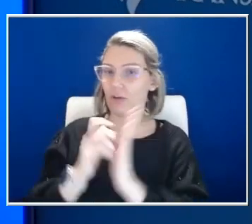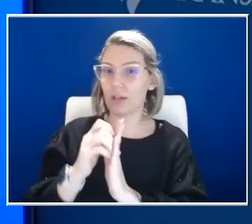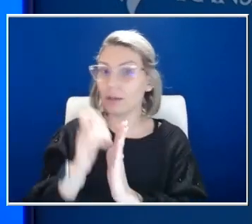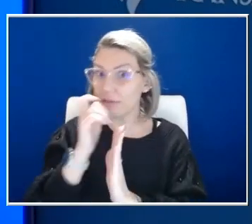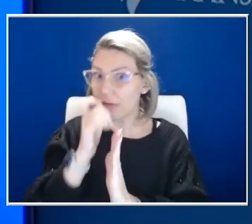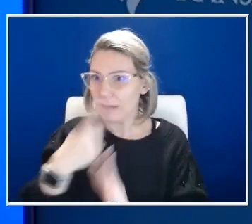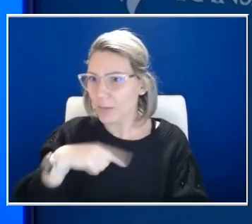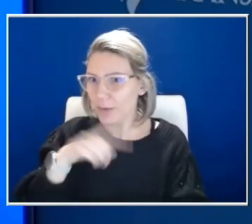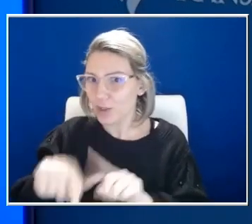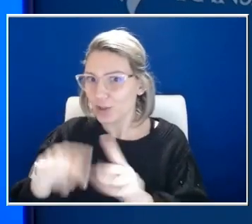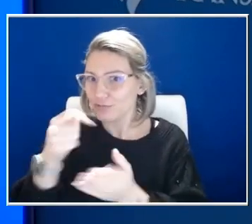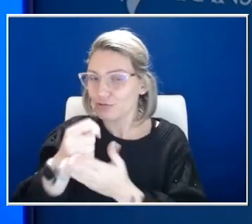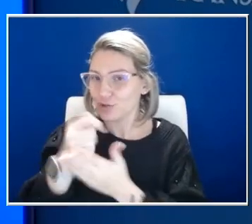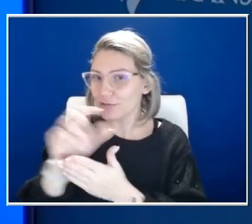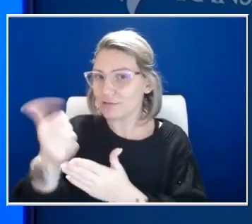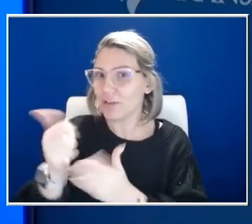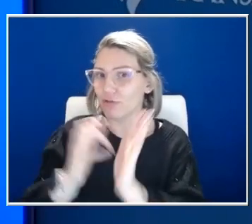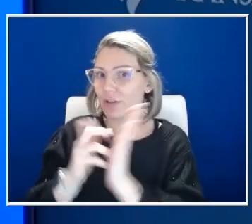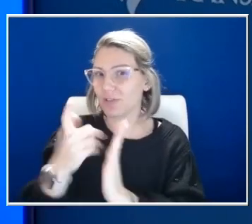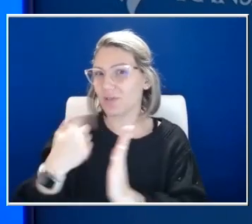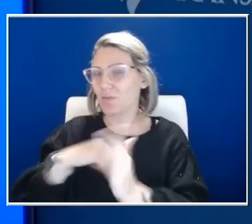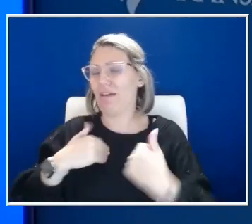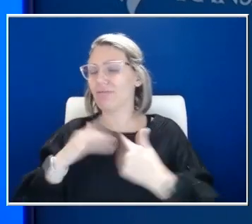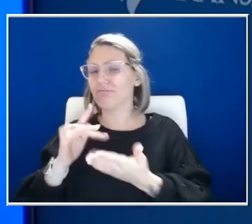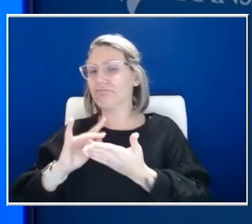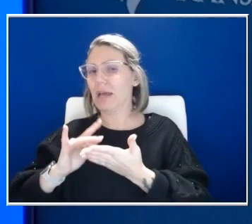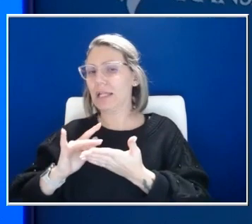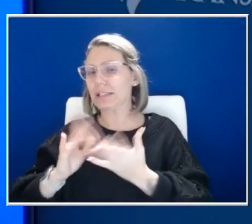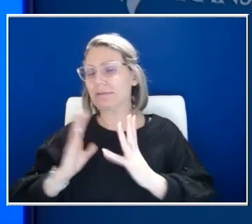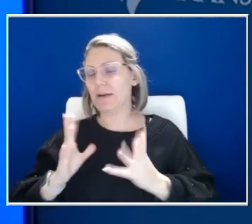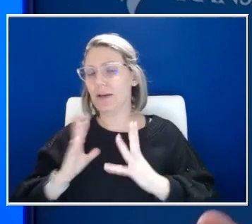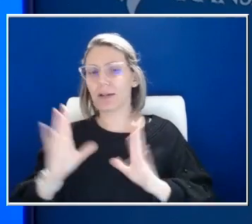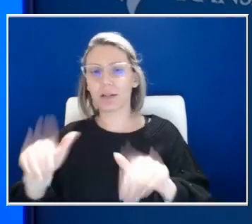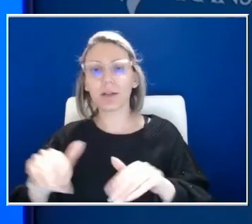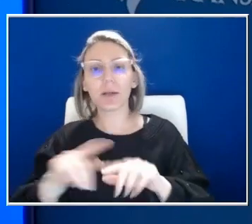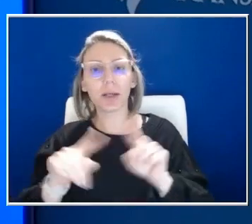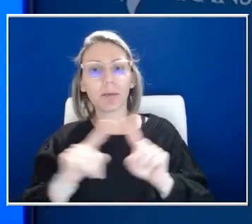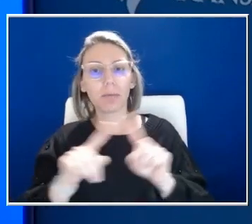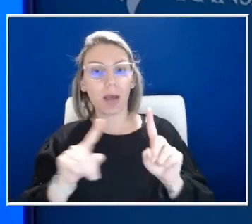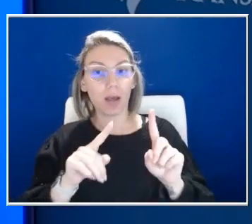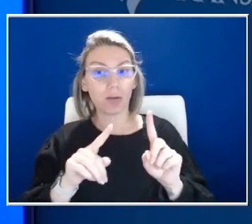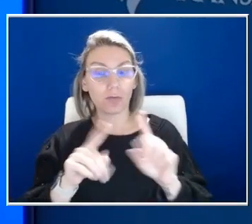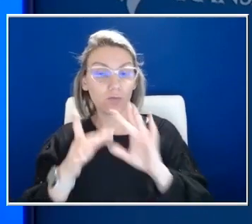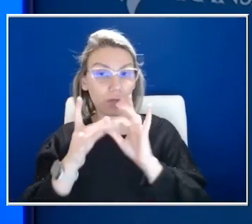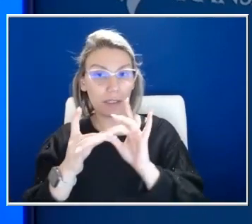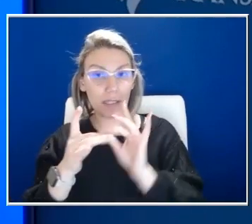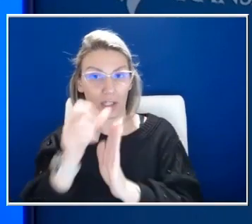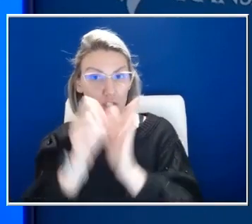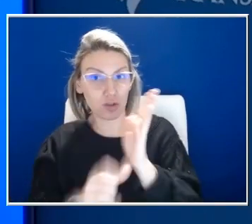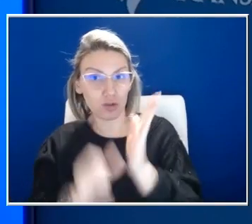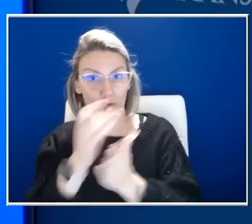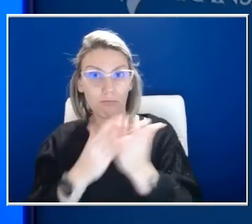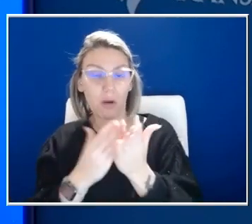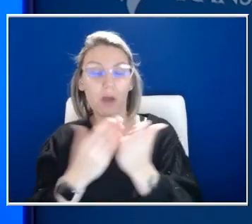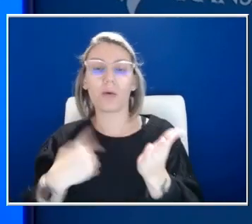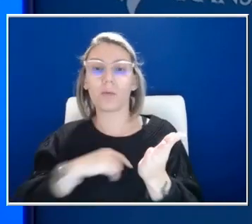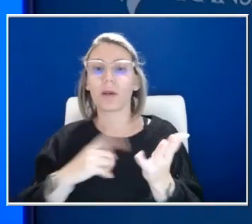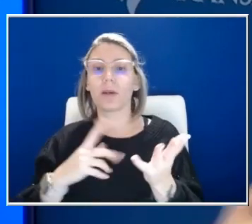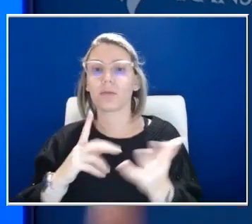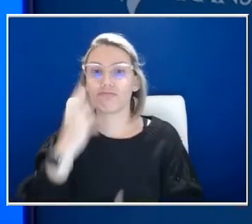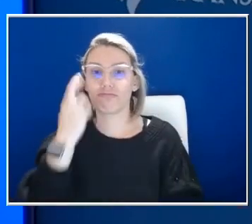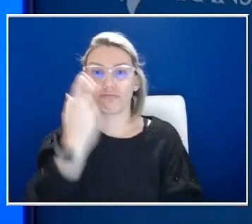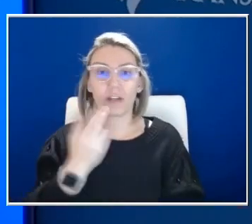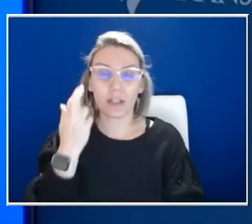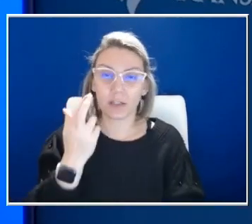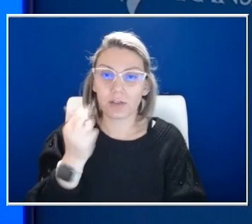other cancer. We could. We have medications to treat her with. But in terms of the surgery part of it, we realized, or even